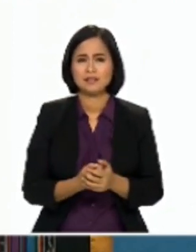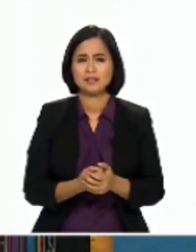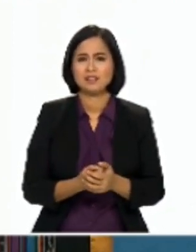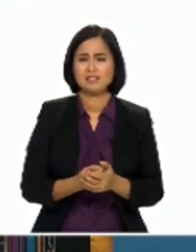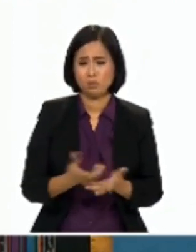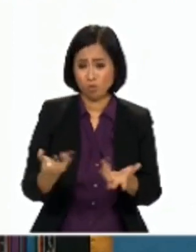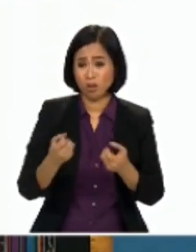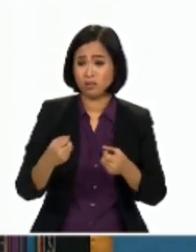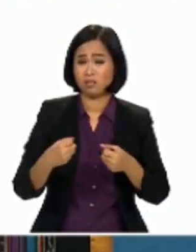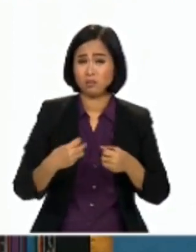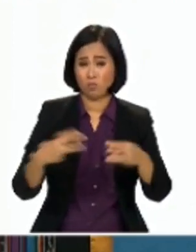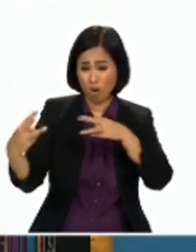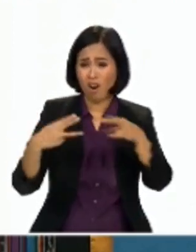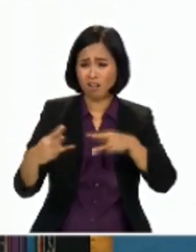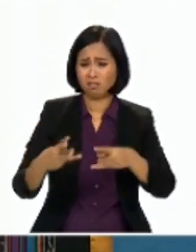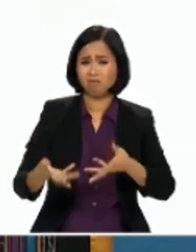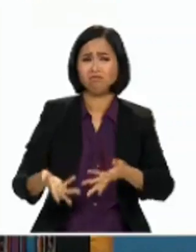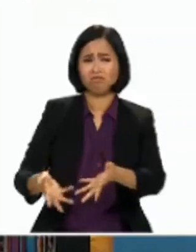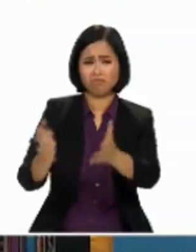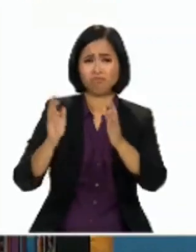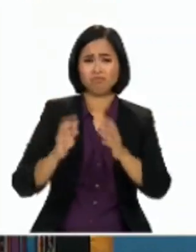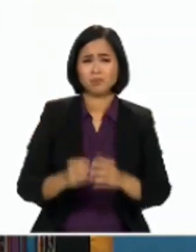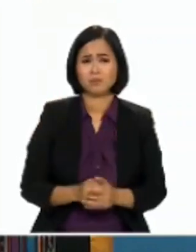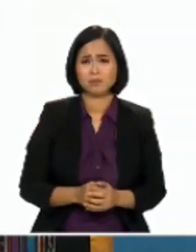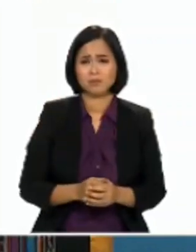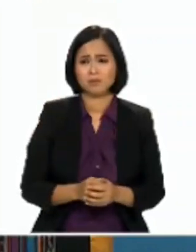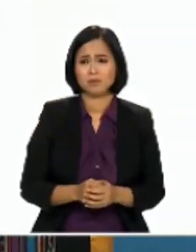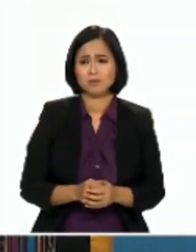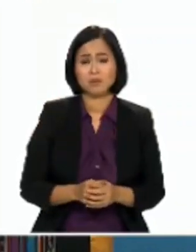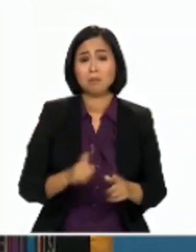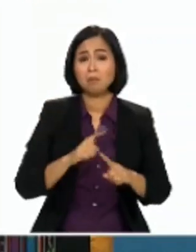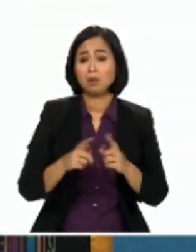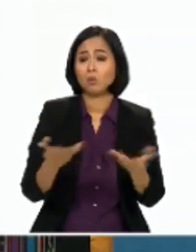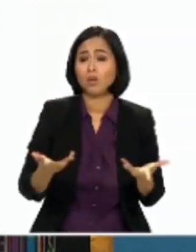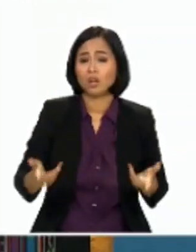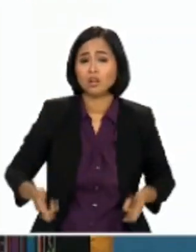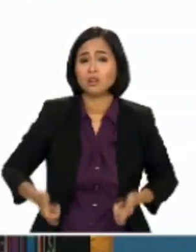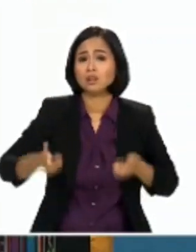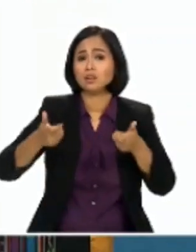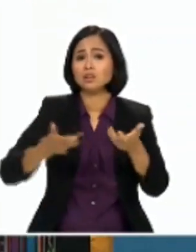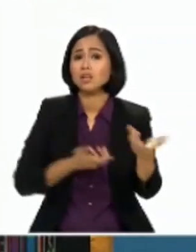go ahead. Do not bring your armor, do not bring your